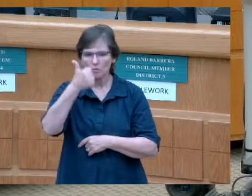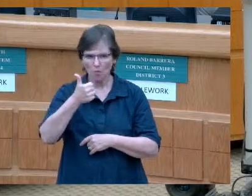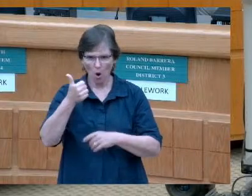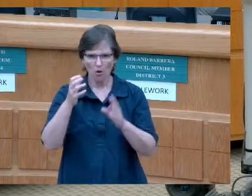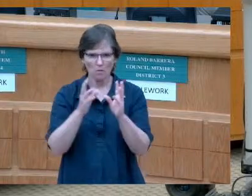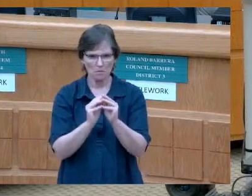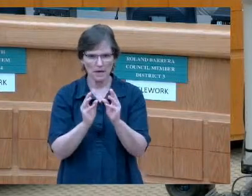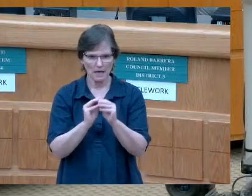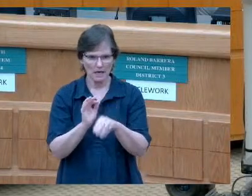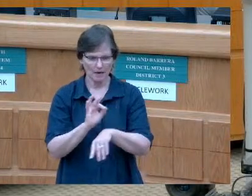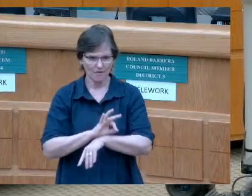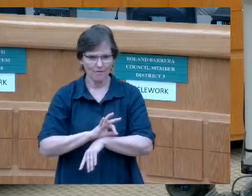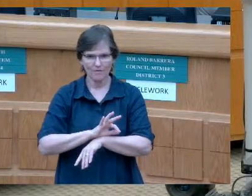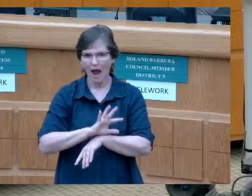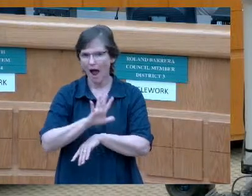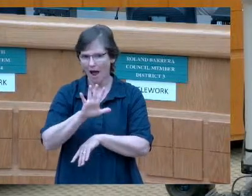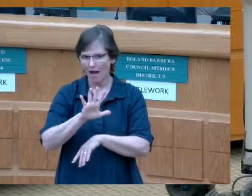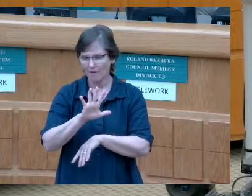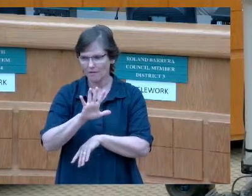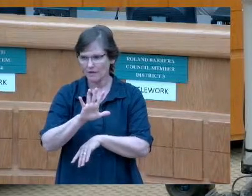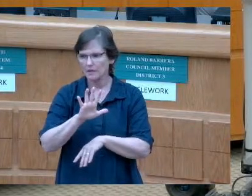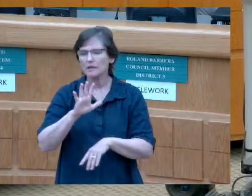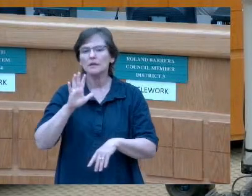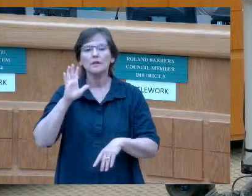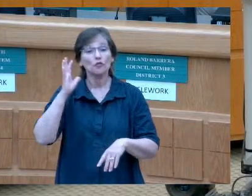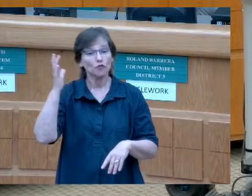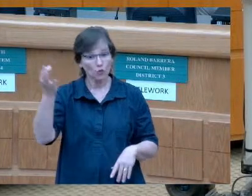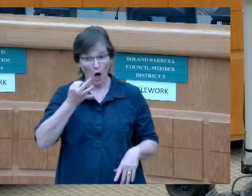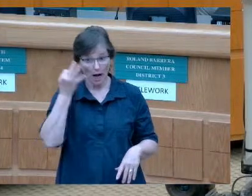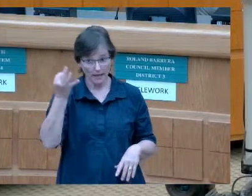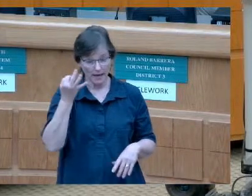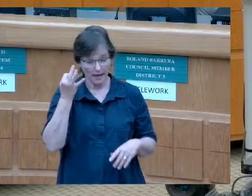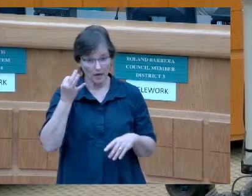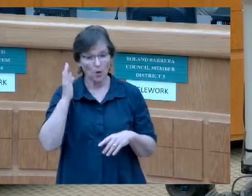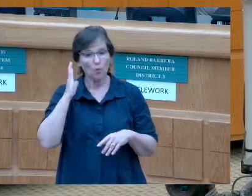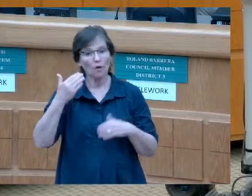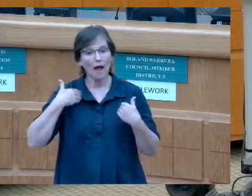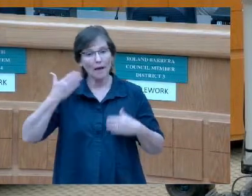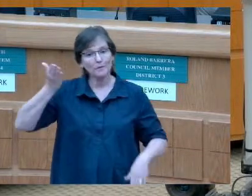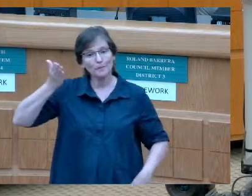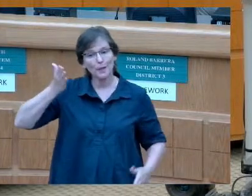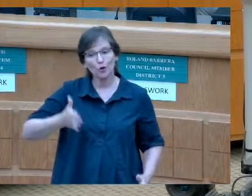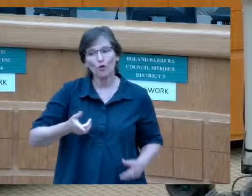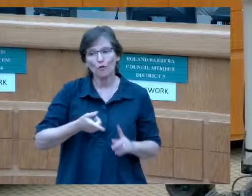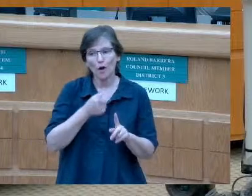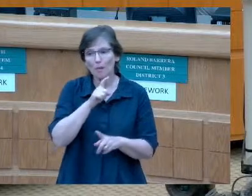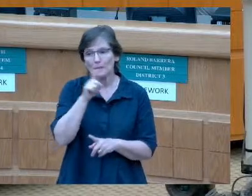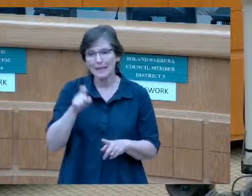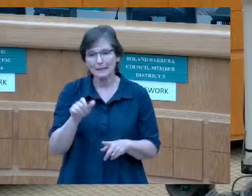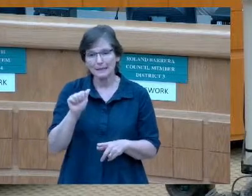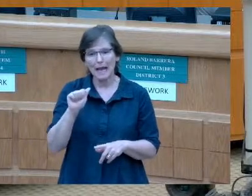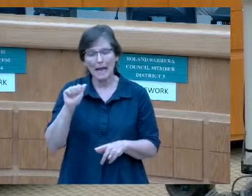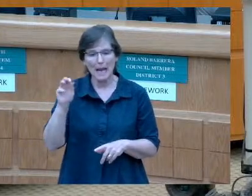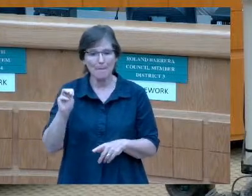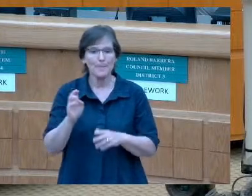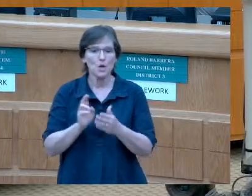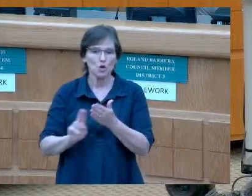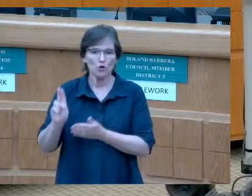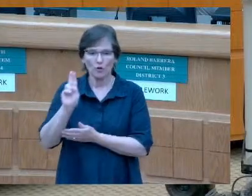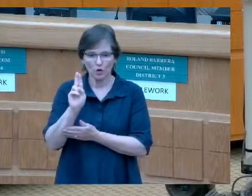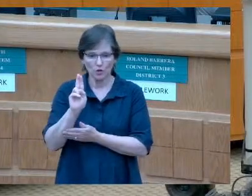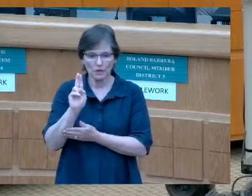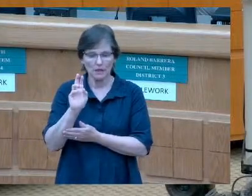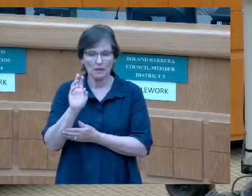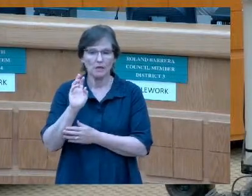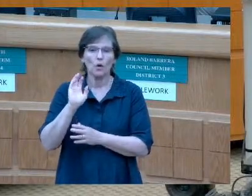o'clock, and that's Friday, and that will be when Texas A&M is here, and then to give you their report and their projections,